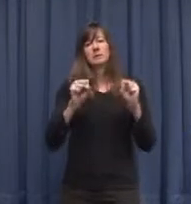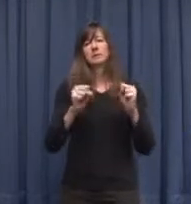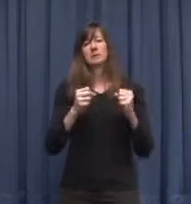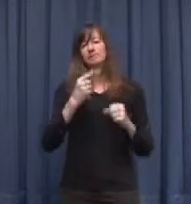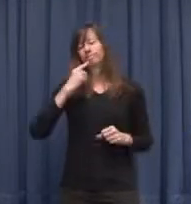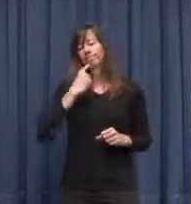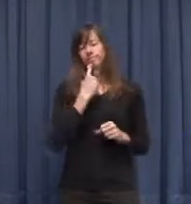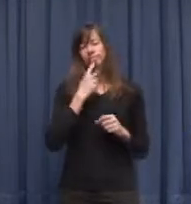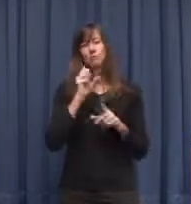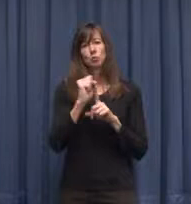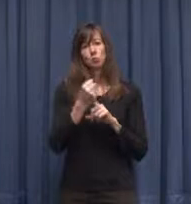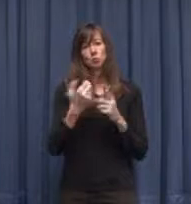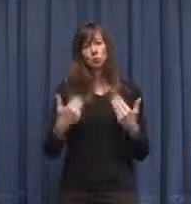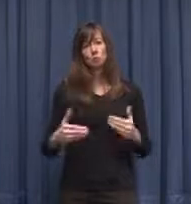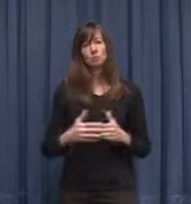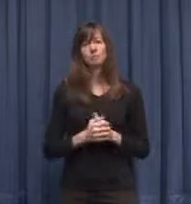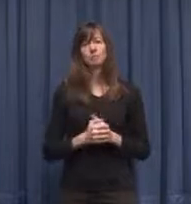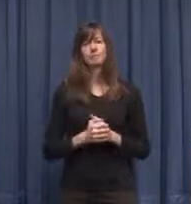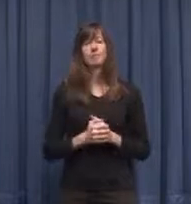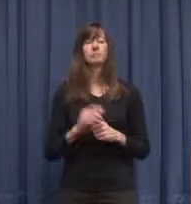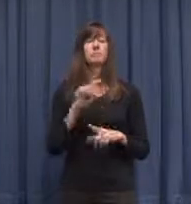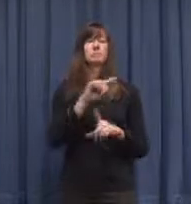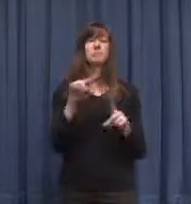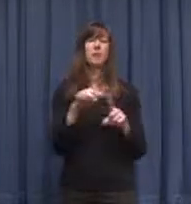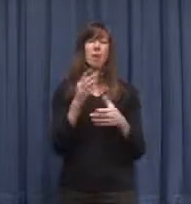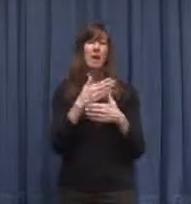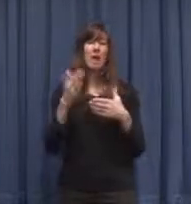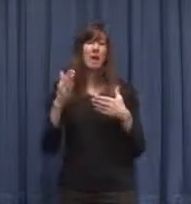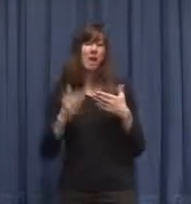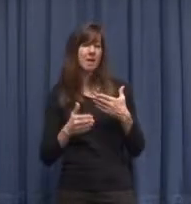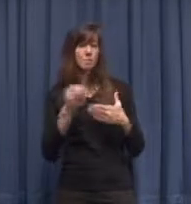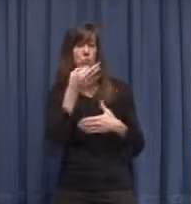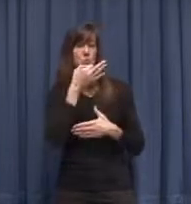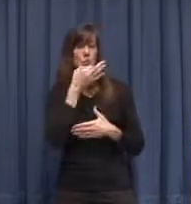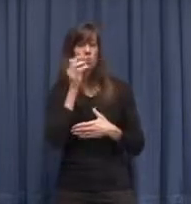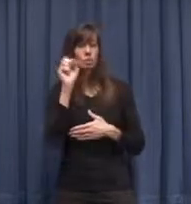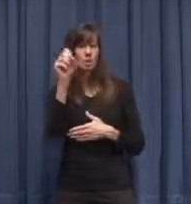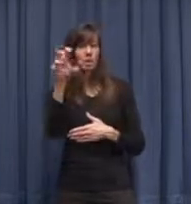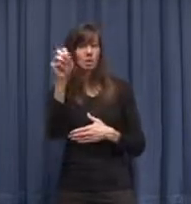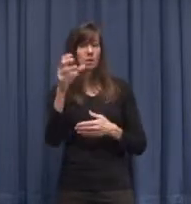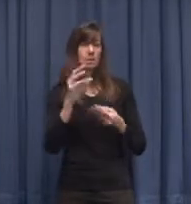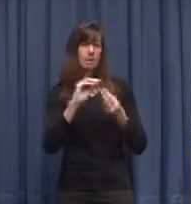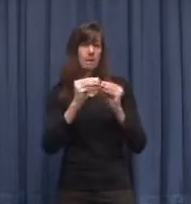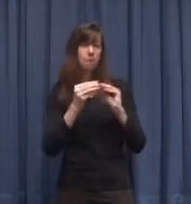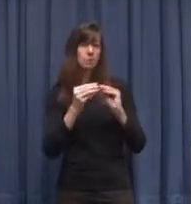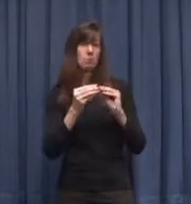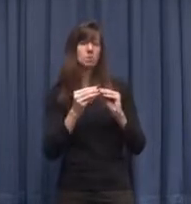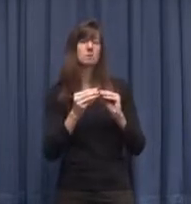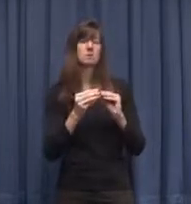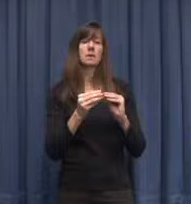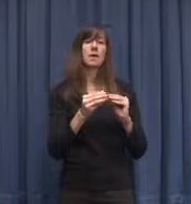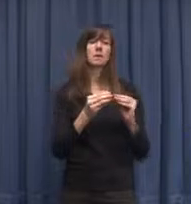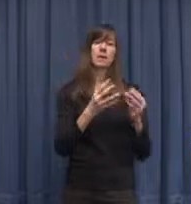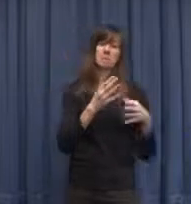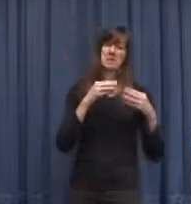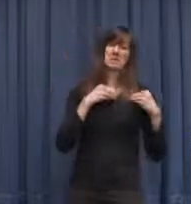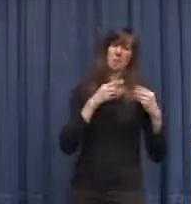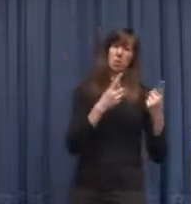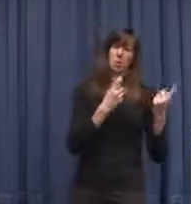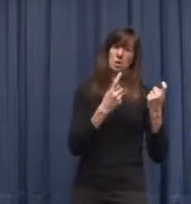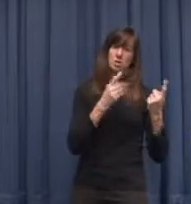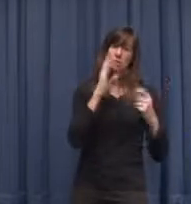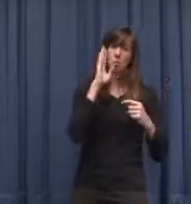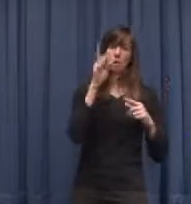As we wrap this up and move to questions, but I want to just hit on one other point, which is, of course,